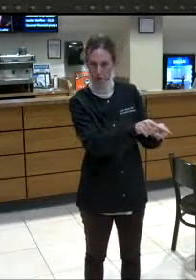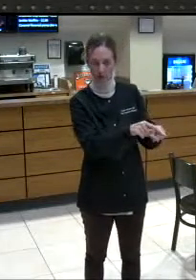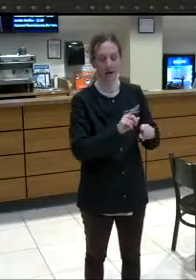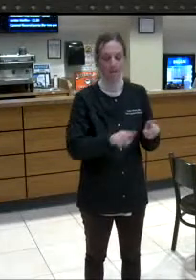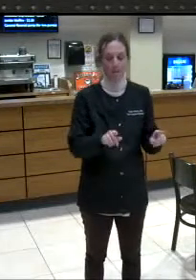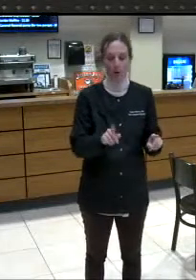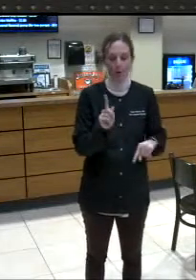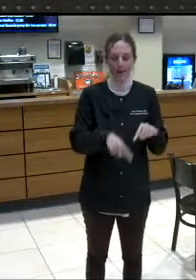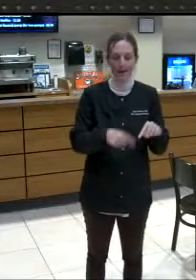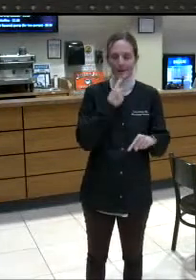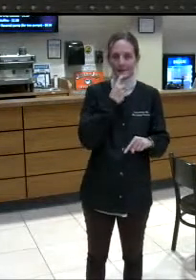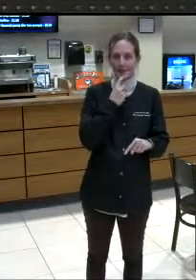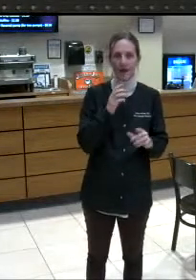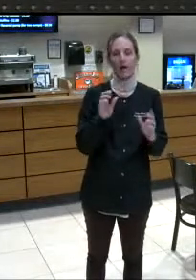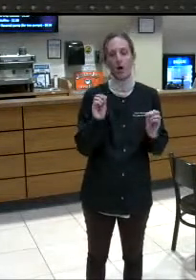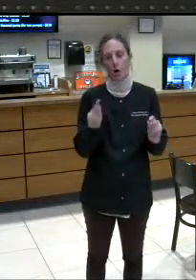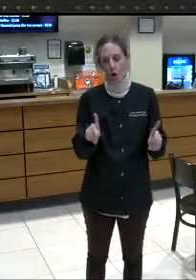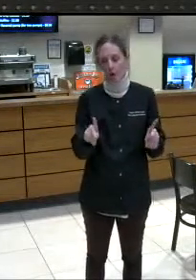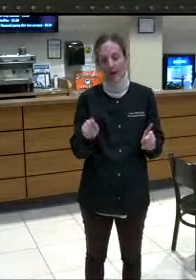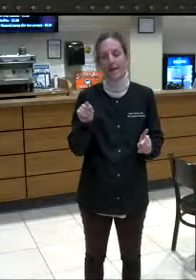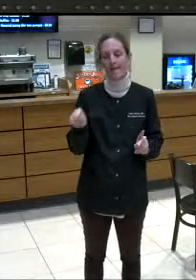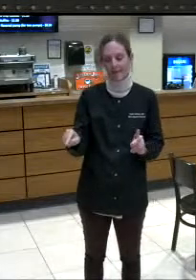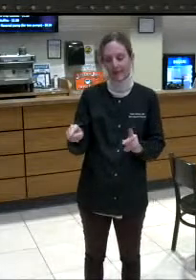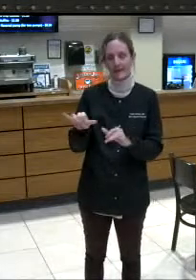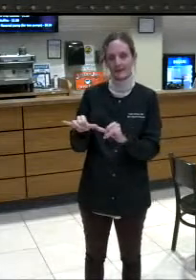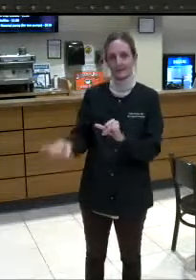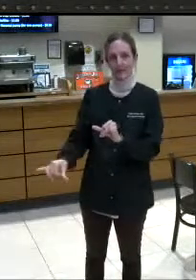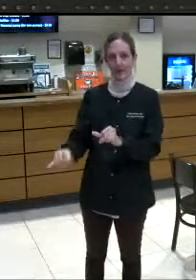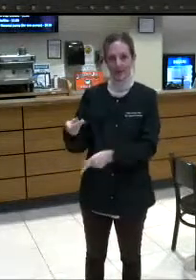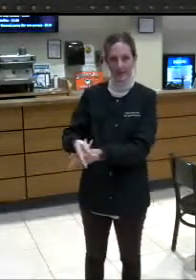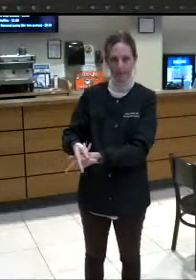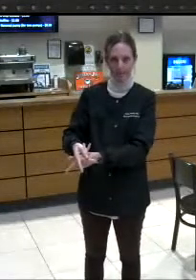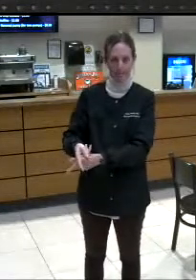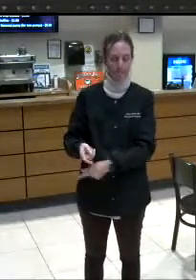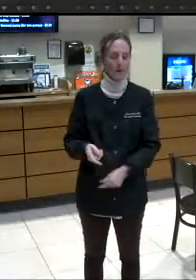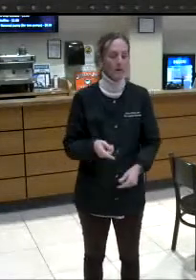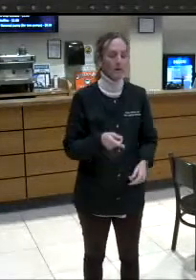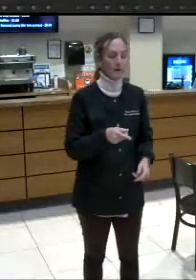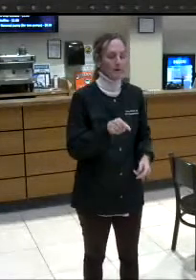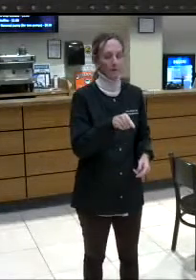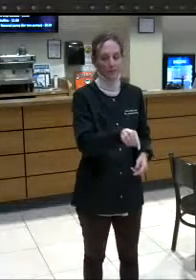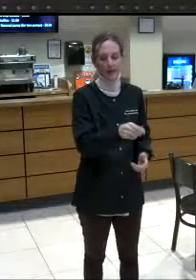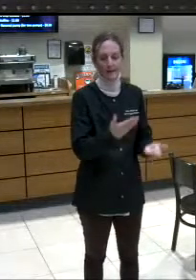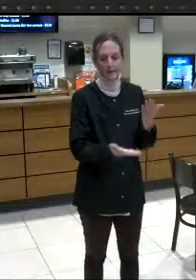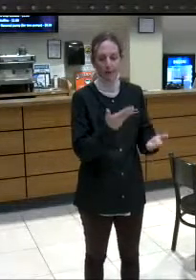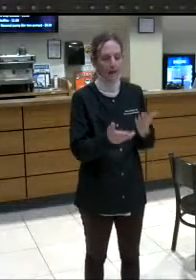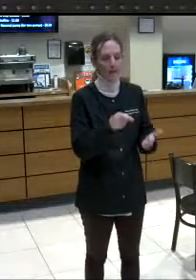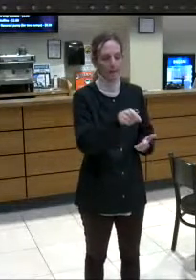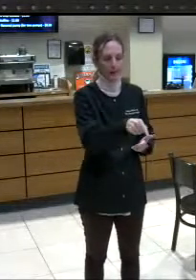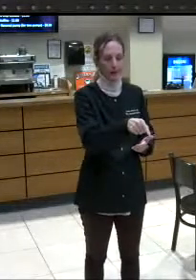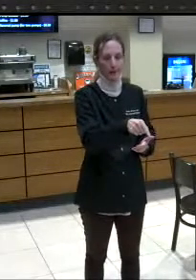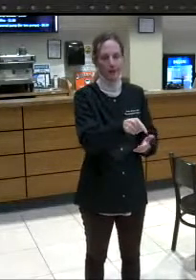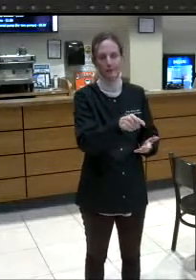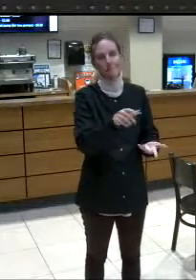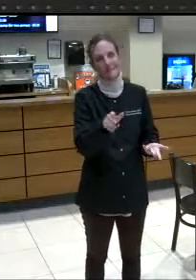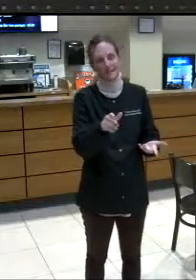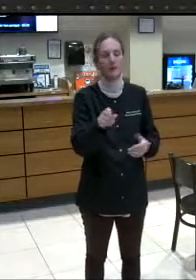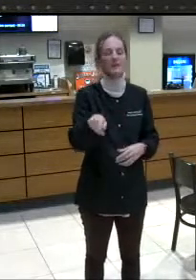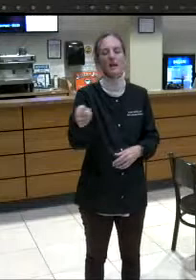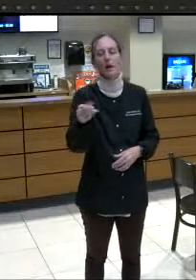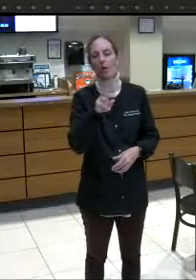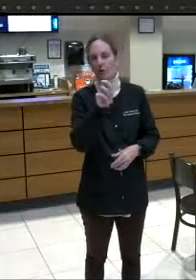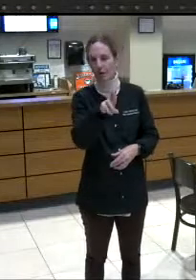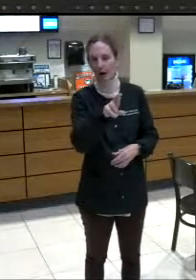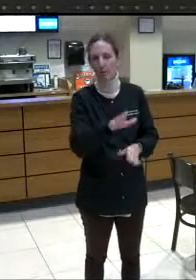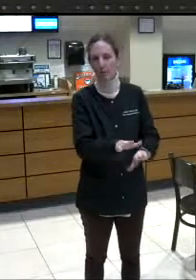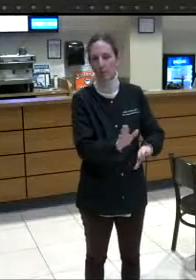say, okay, these conditions held steady, you know, and this may be a confounding variable here. These may be other things that are going on. So